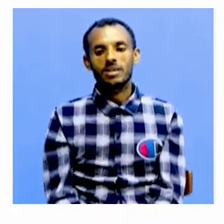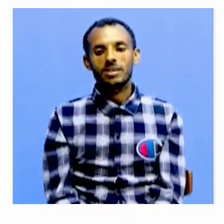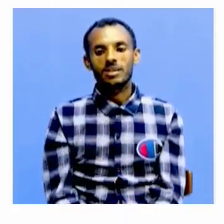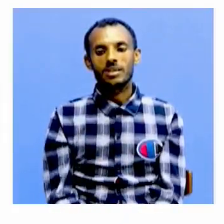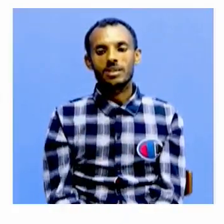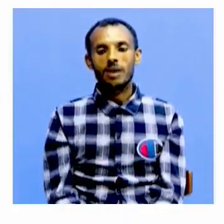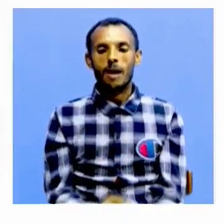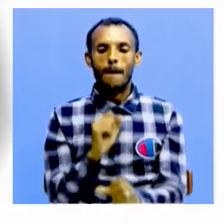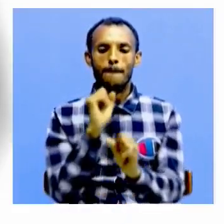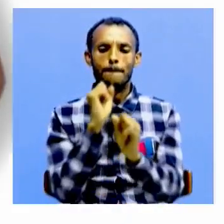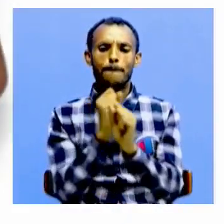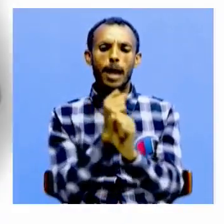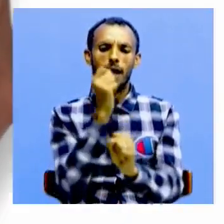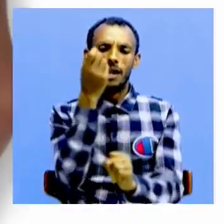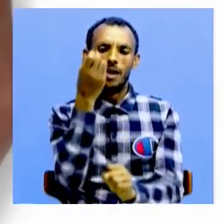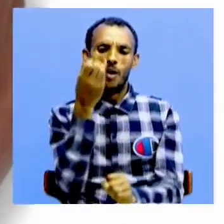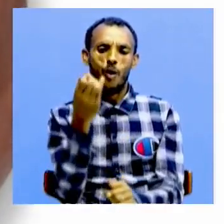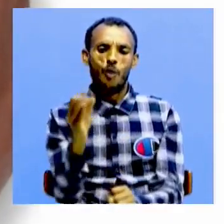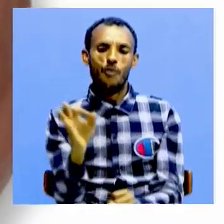made of